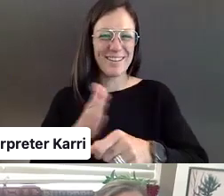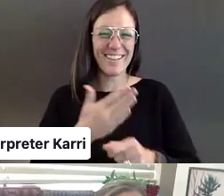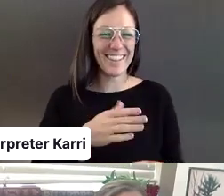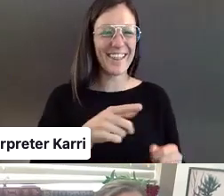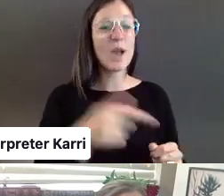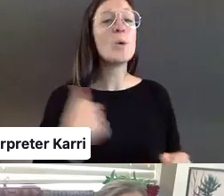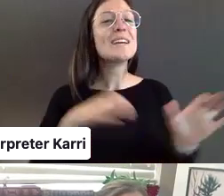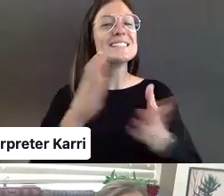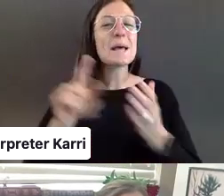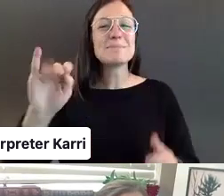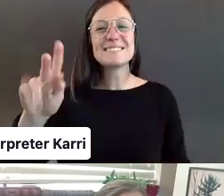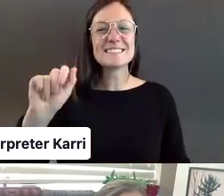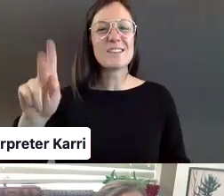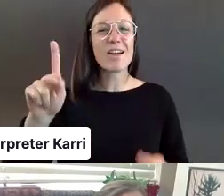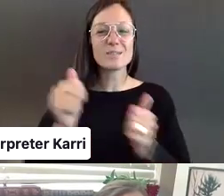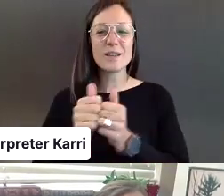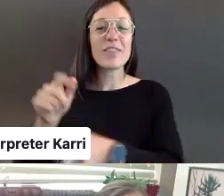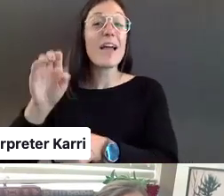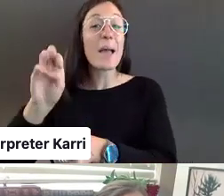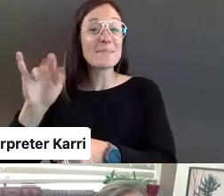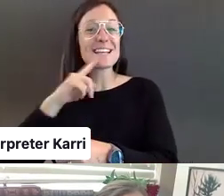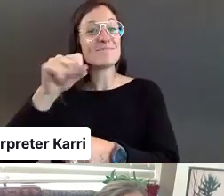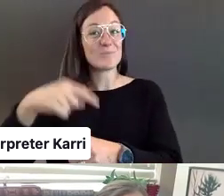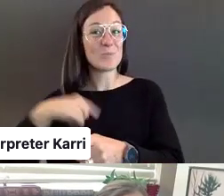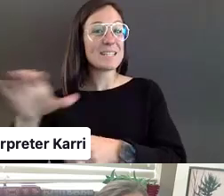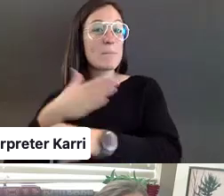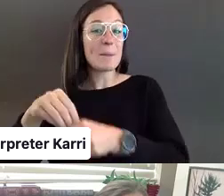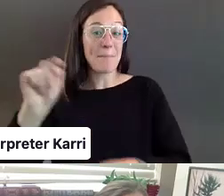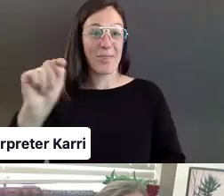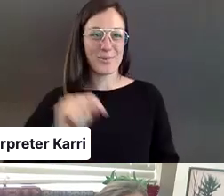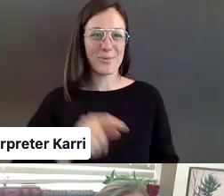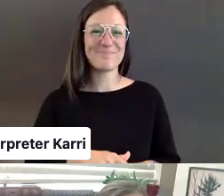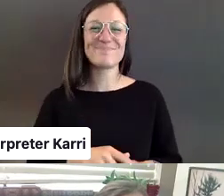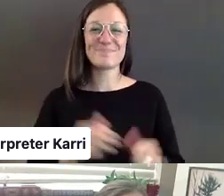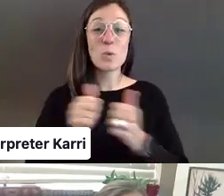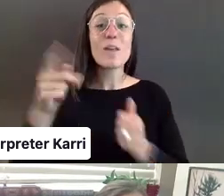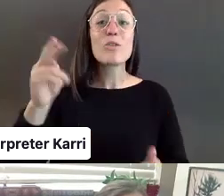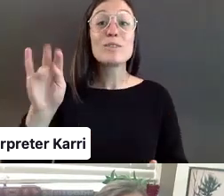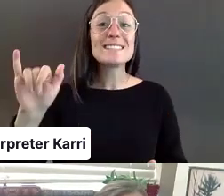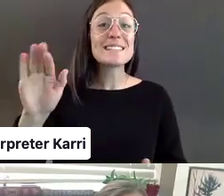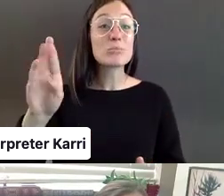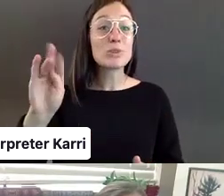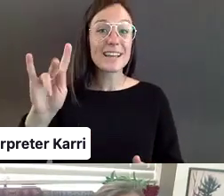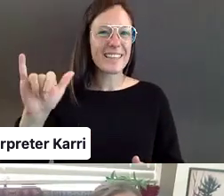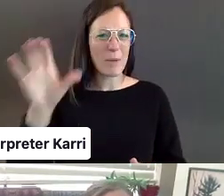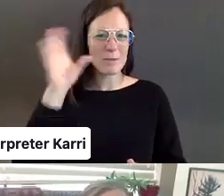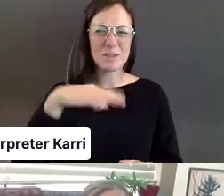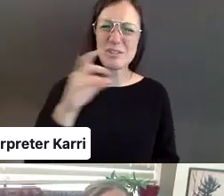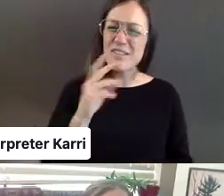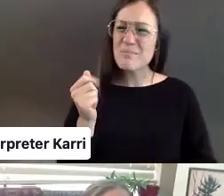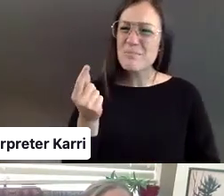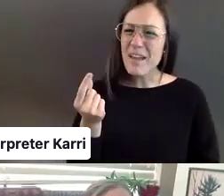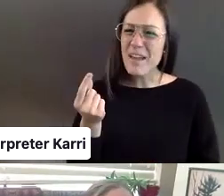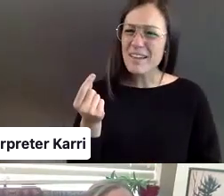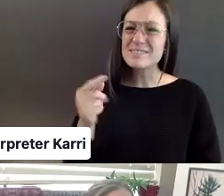some TikToks together Yeah, Felicia and I did a musical in a bathroom. with Christy Brinkley. That was weird. What? True